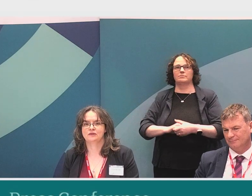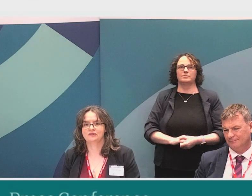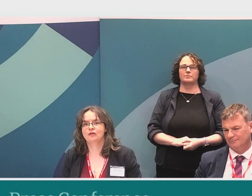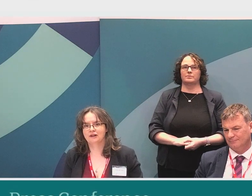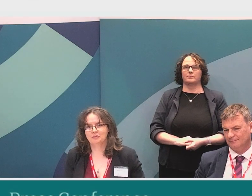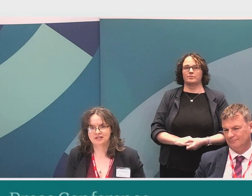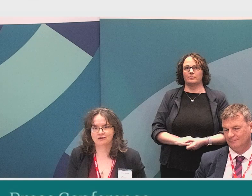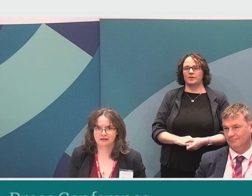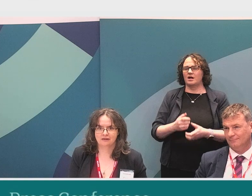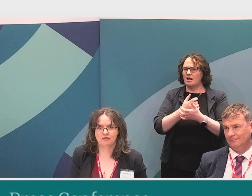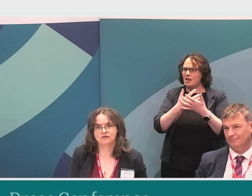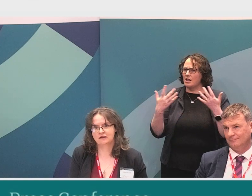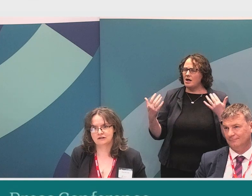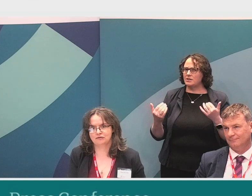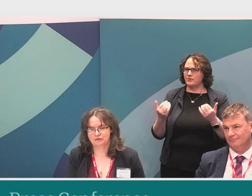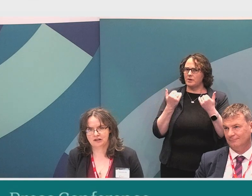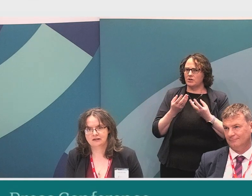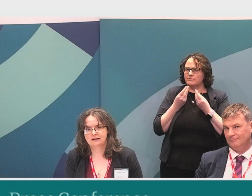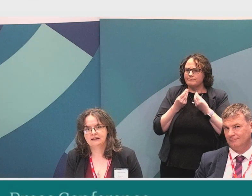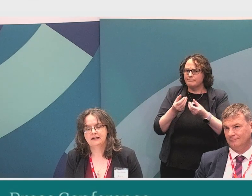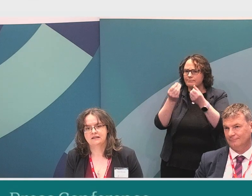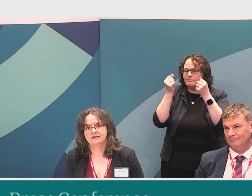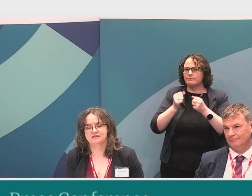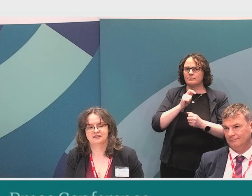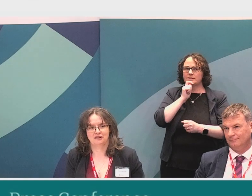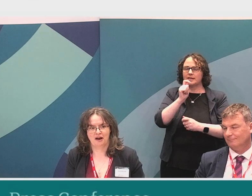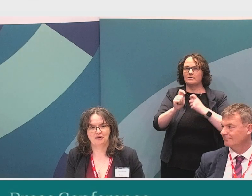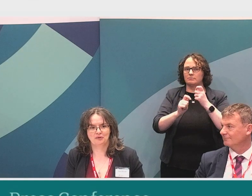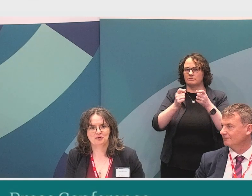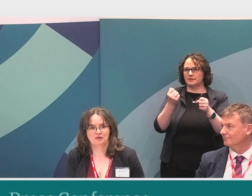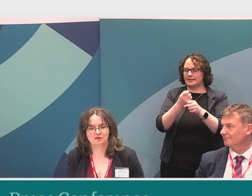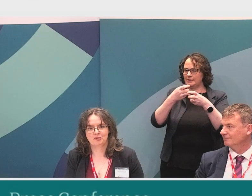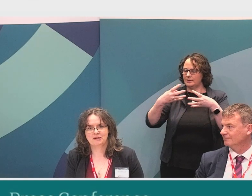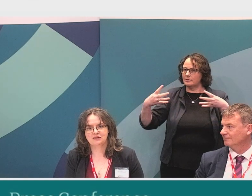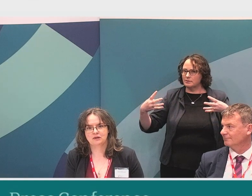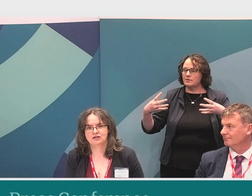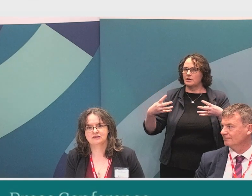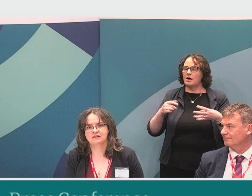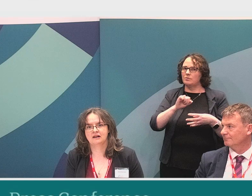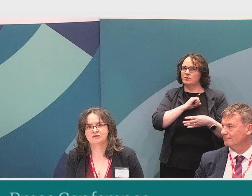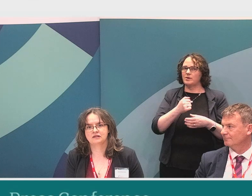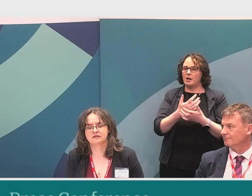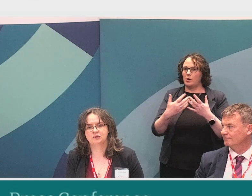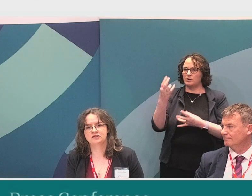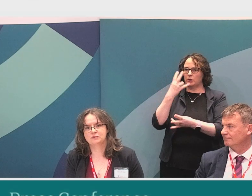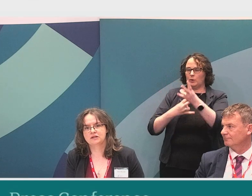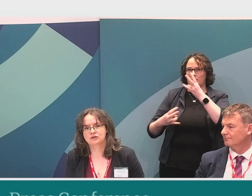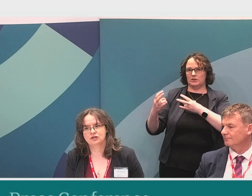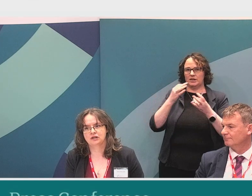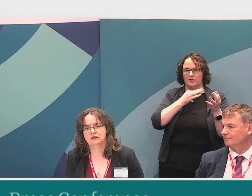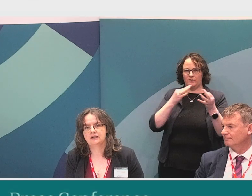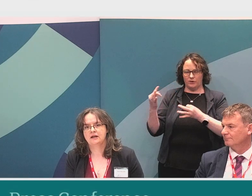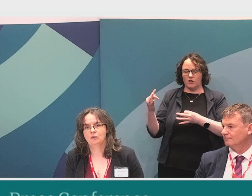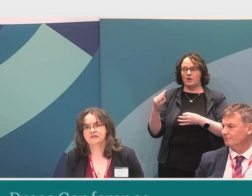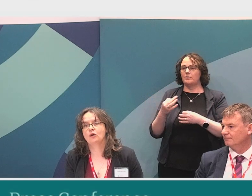So there's an awful lot of material that we've just gone down through there, and I'm sure there's going to be plenty of questions after this, but I just want to touch